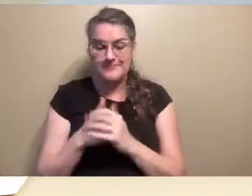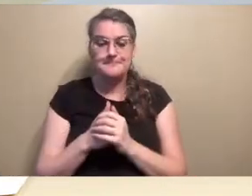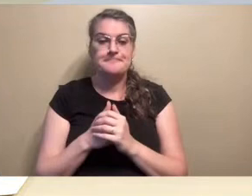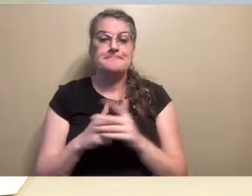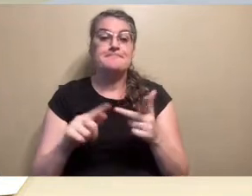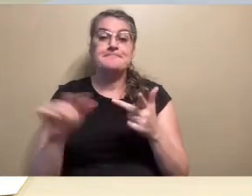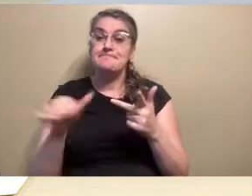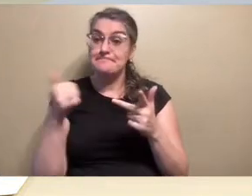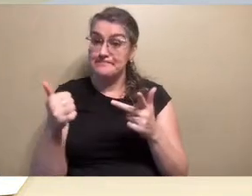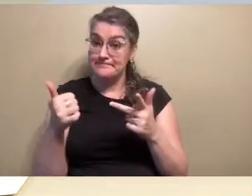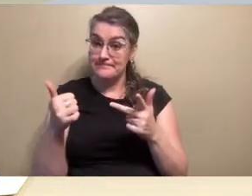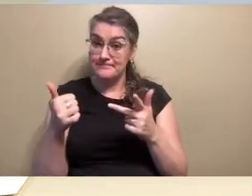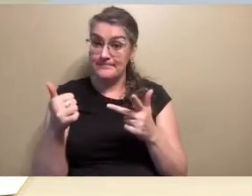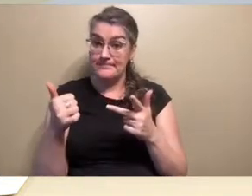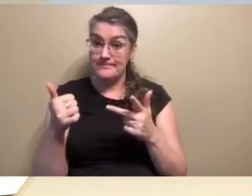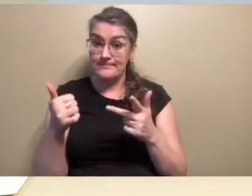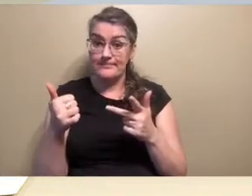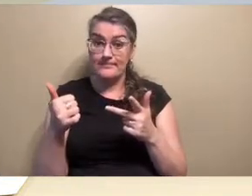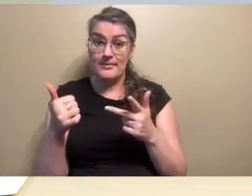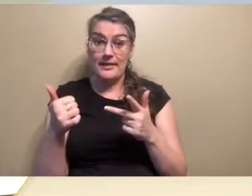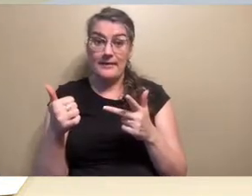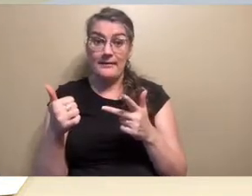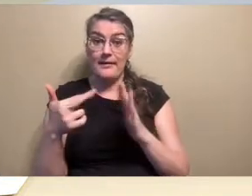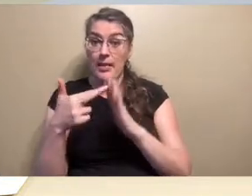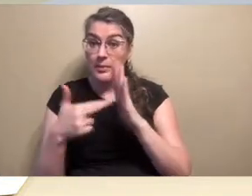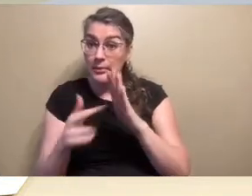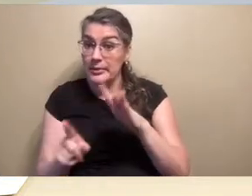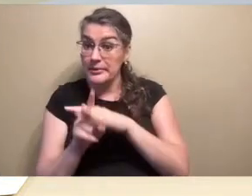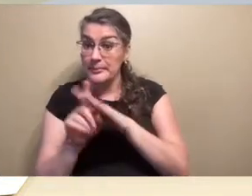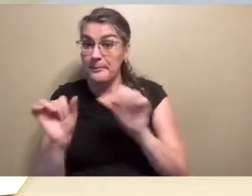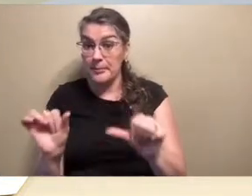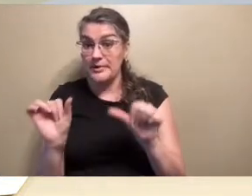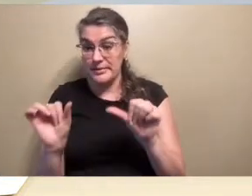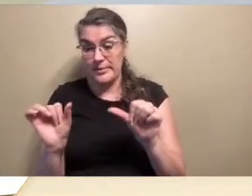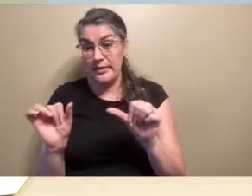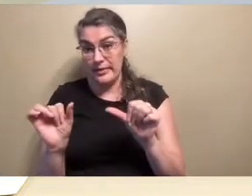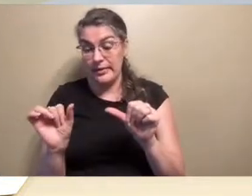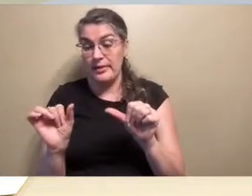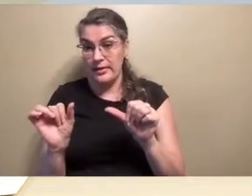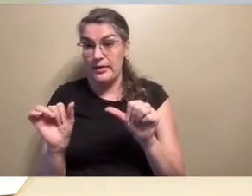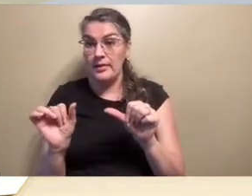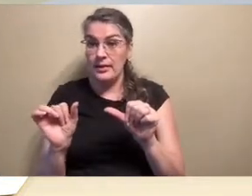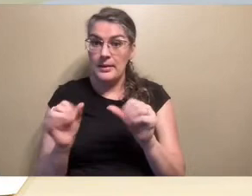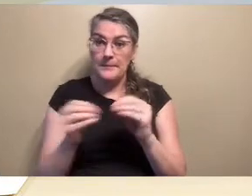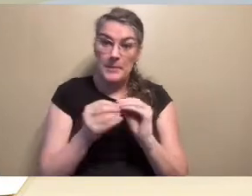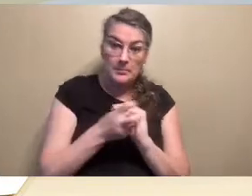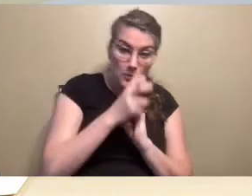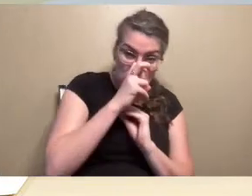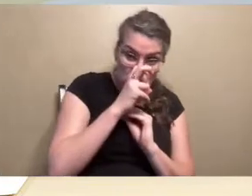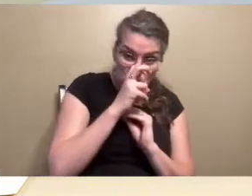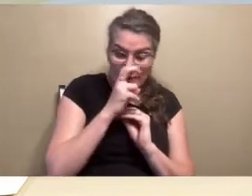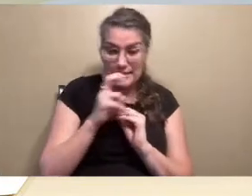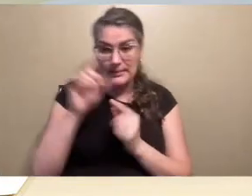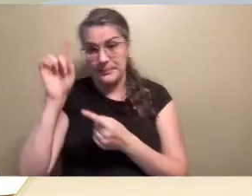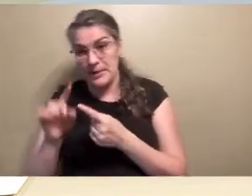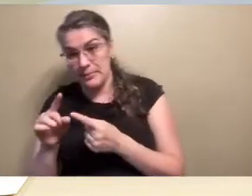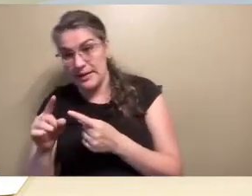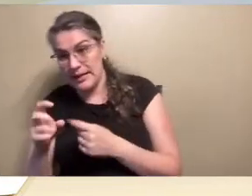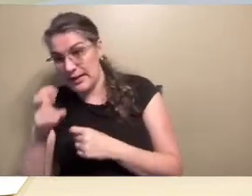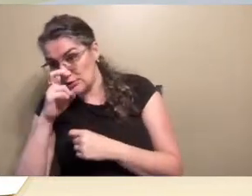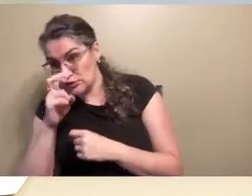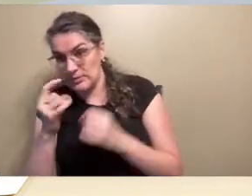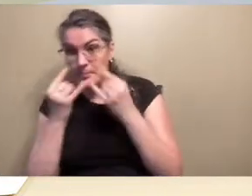some other measures that may come and go depending on the situation in the community, and that would include